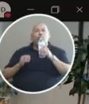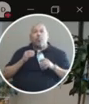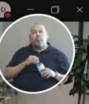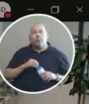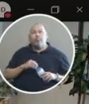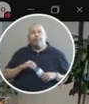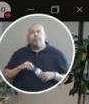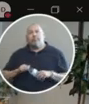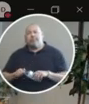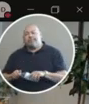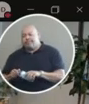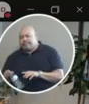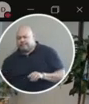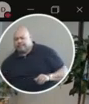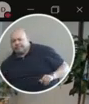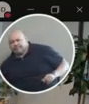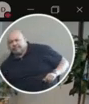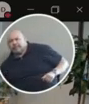Yes, sir.